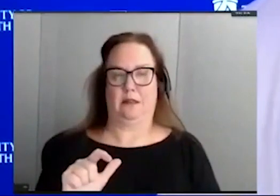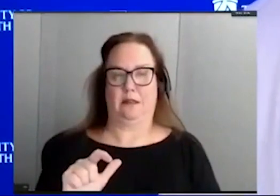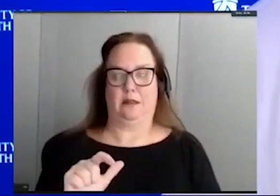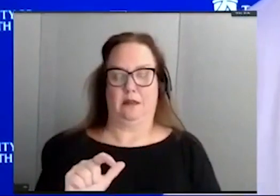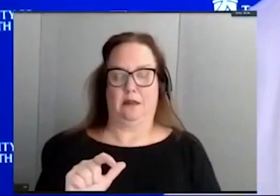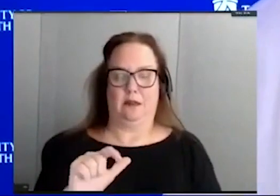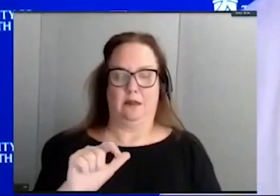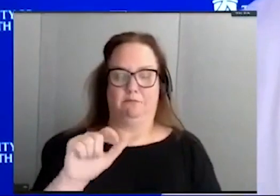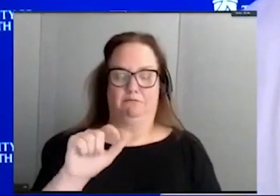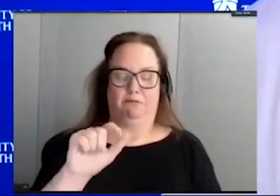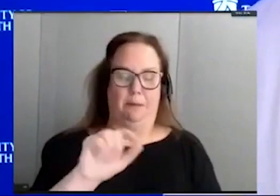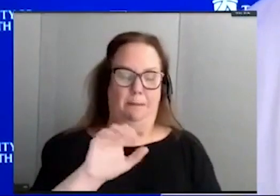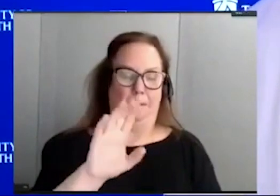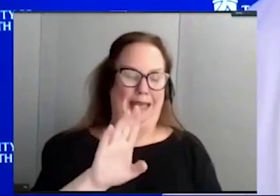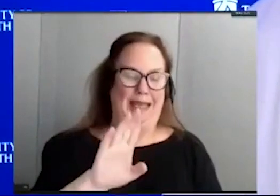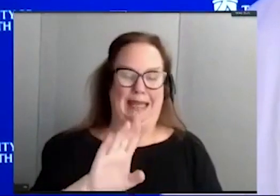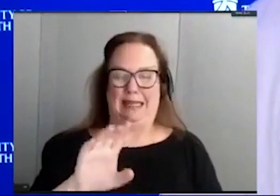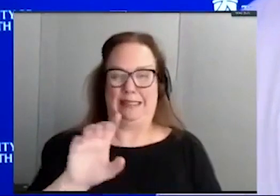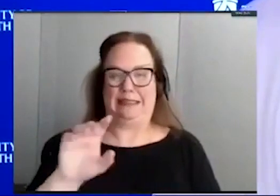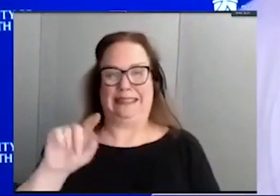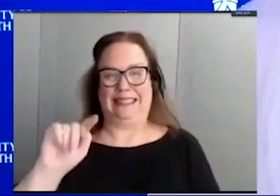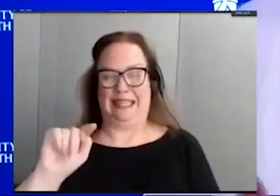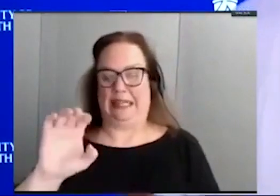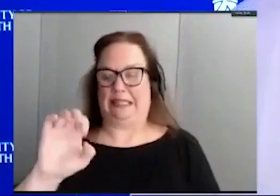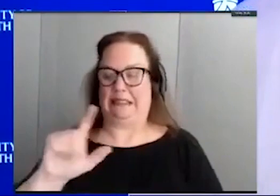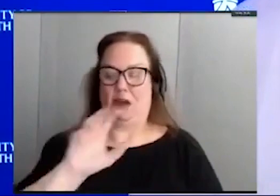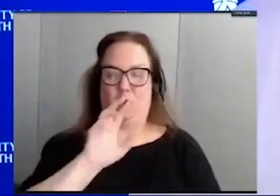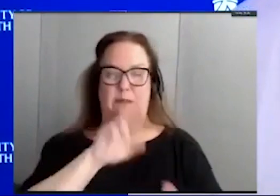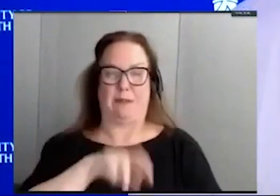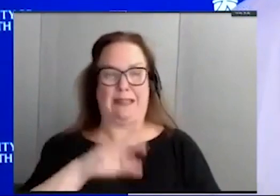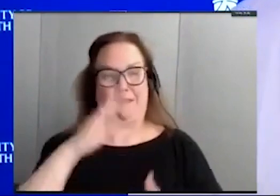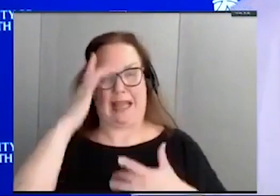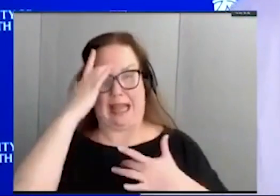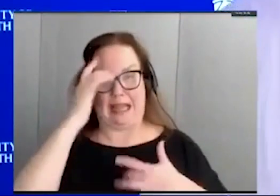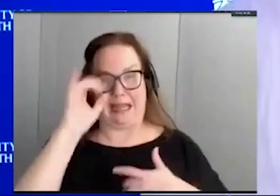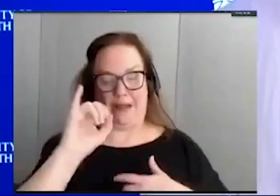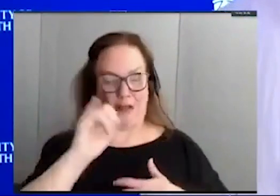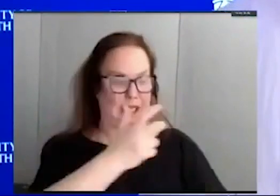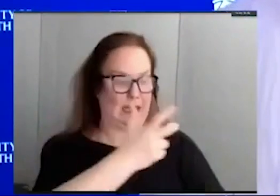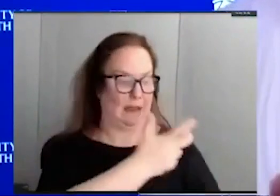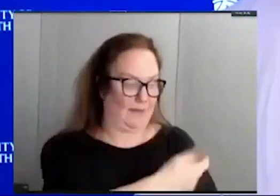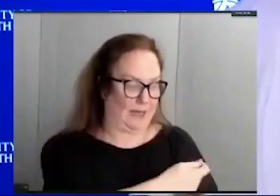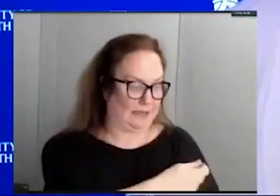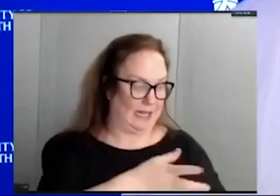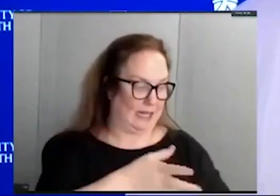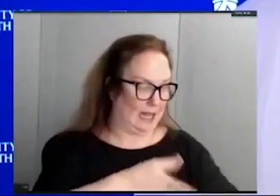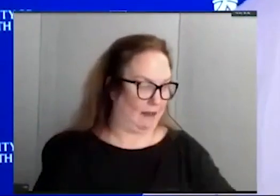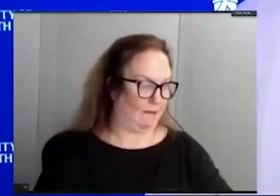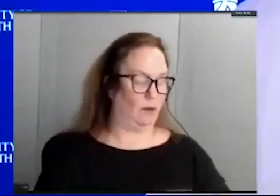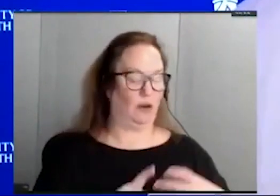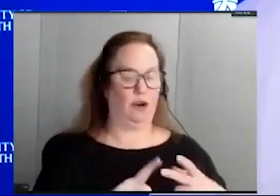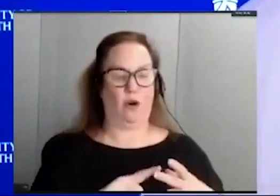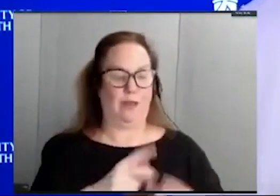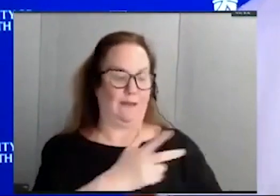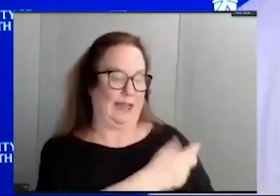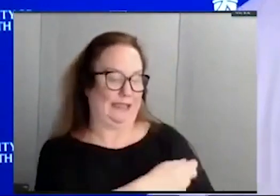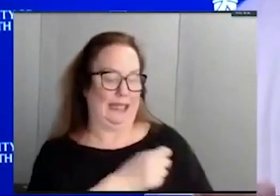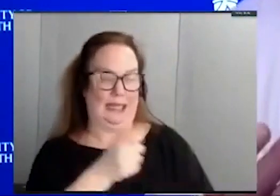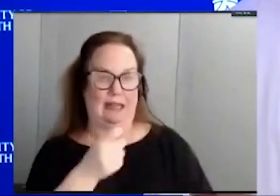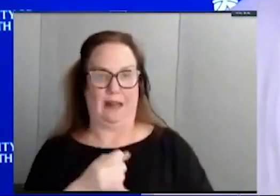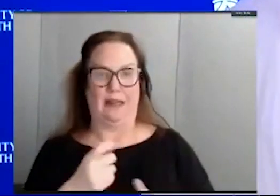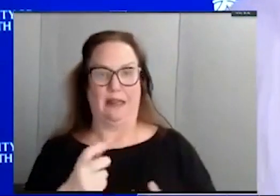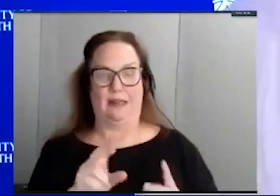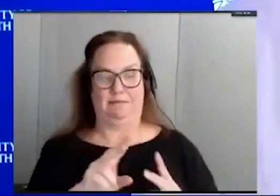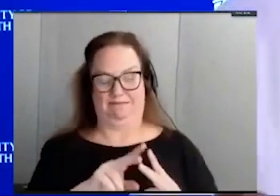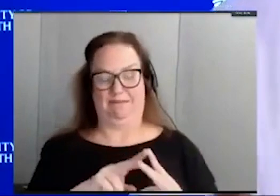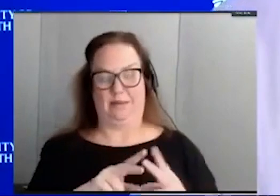in the laboratory than those people that either had infection and then got vaccinated or had vaccine and then got infected. But that's not to say we